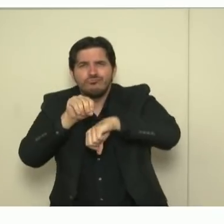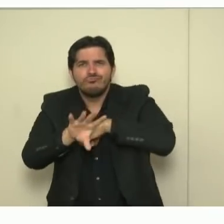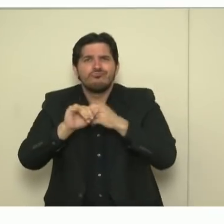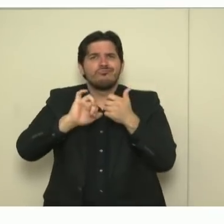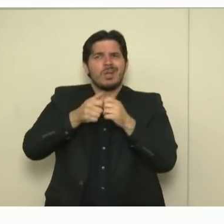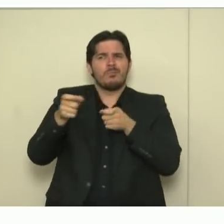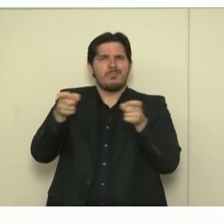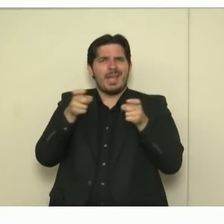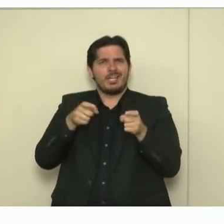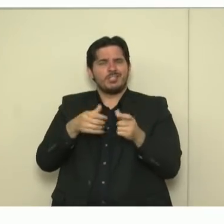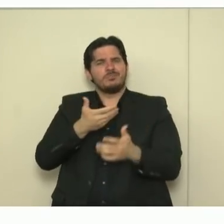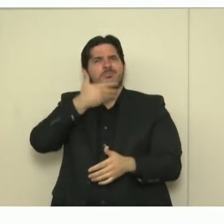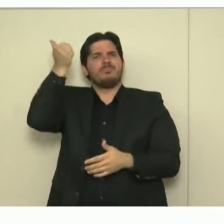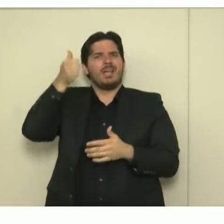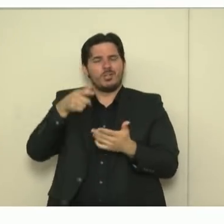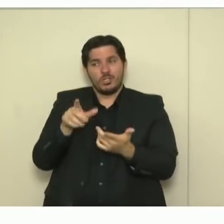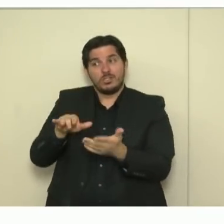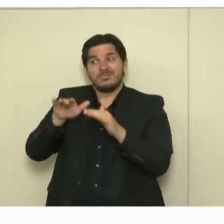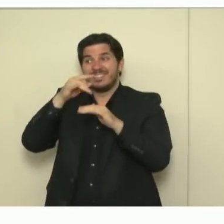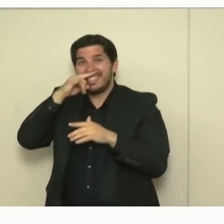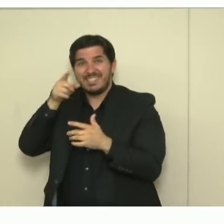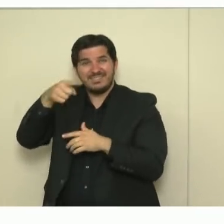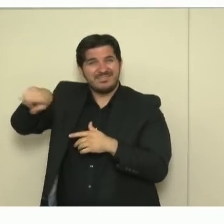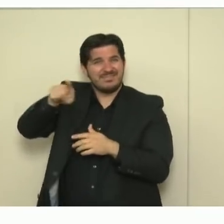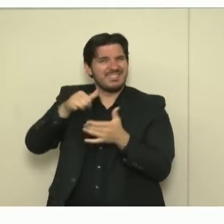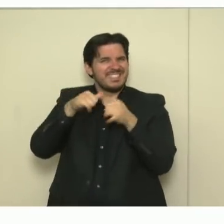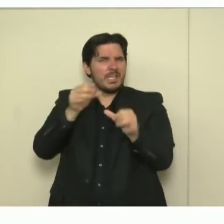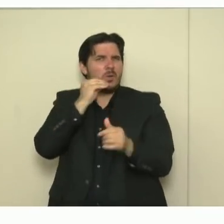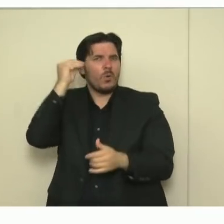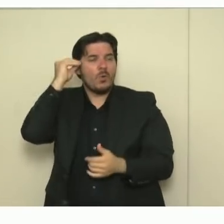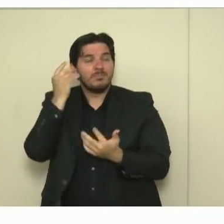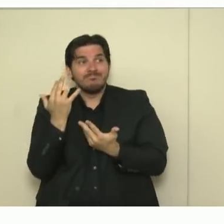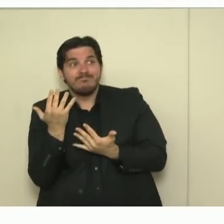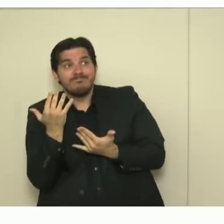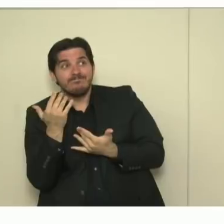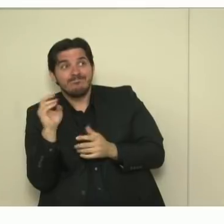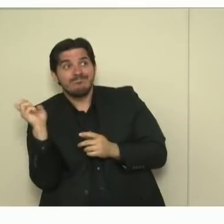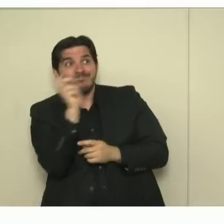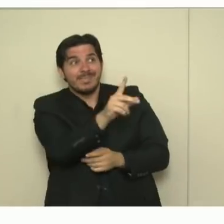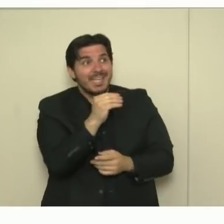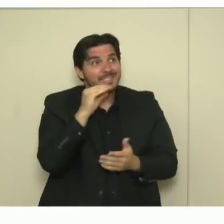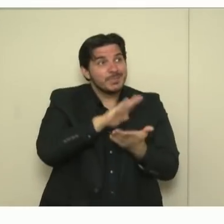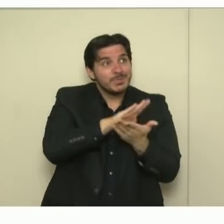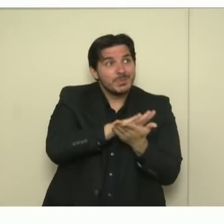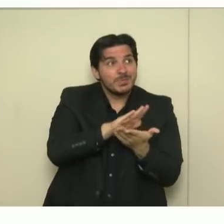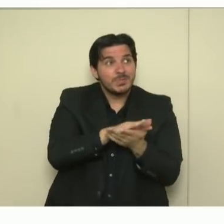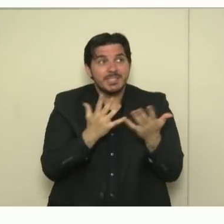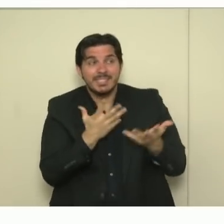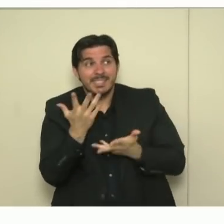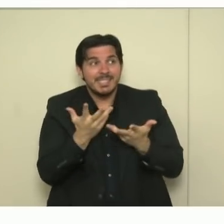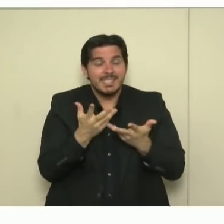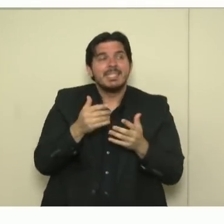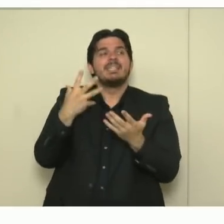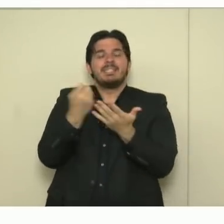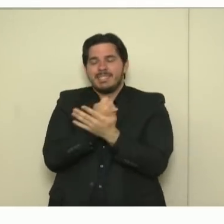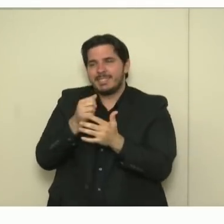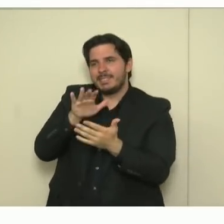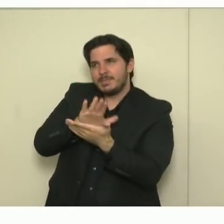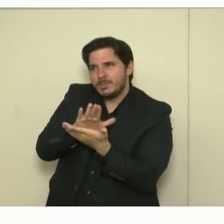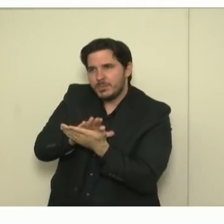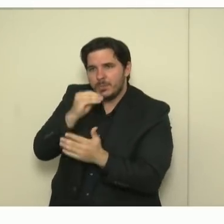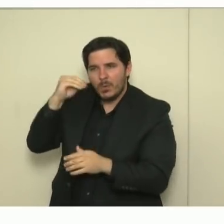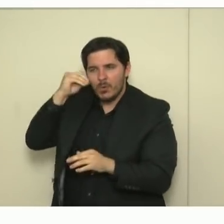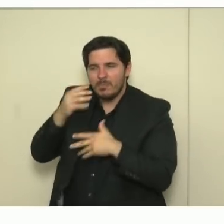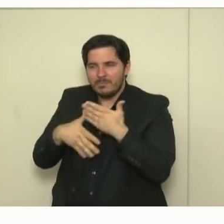to manage that as kids are still at home waiting to go back in person. So stay on our website. Those will be launching here in the next